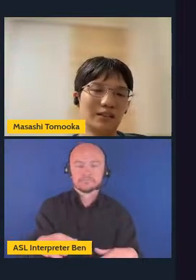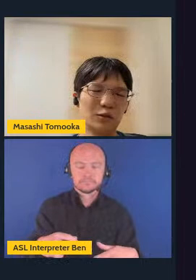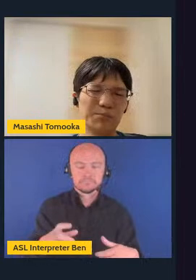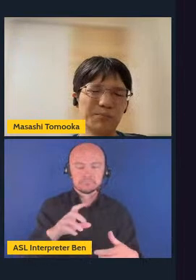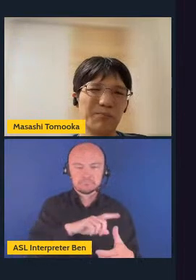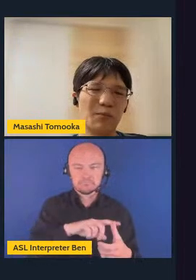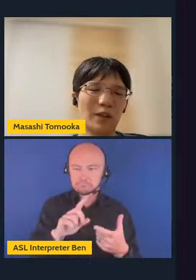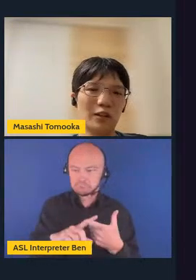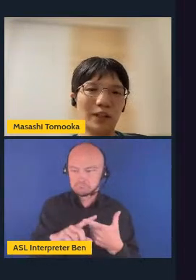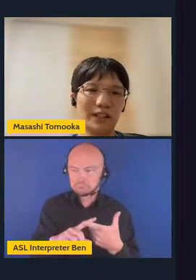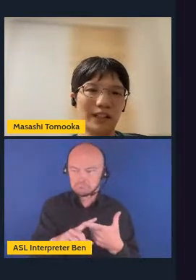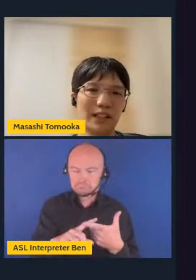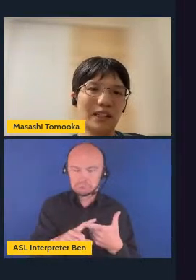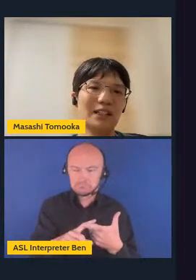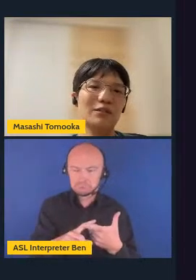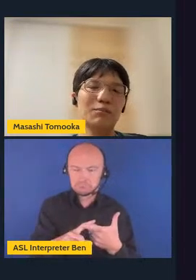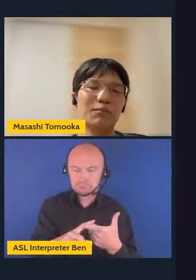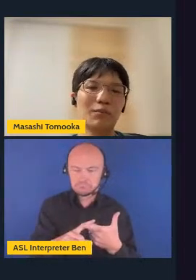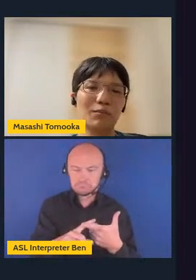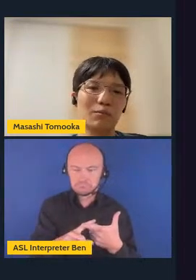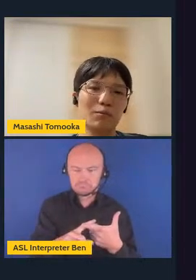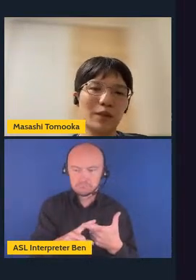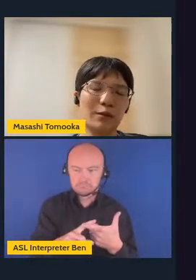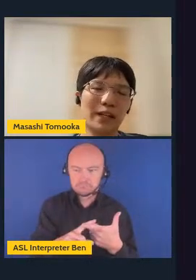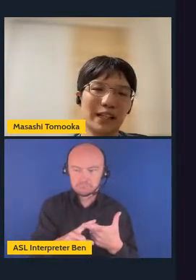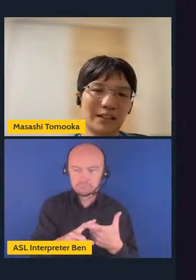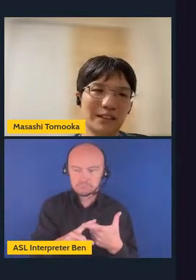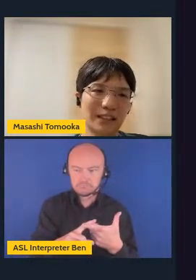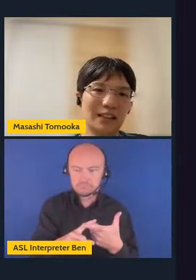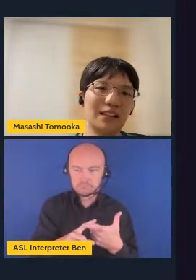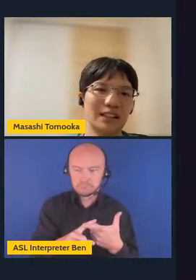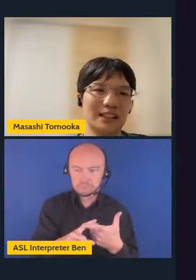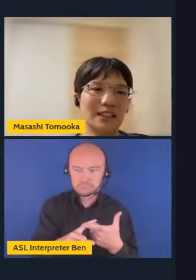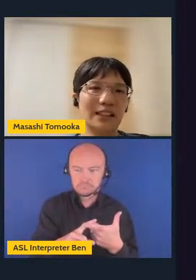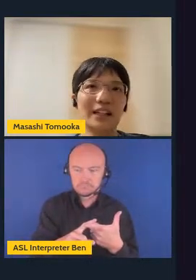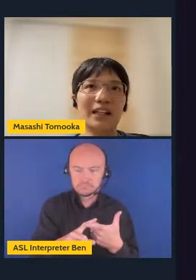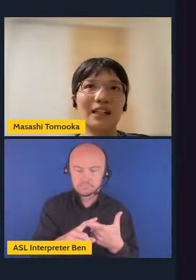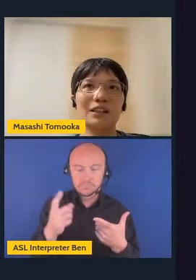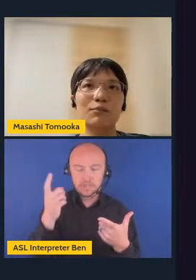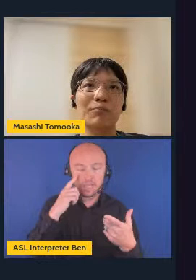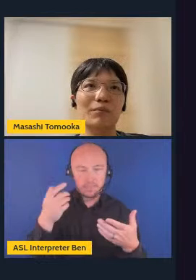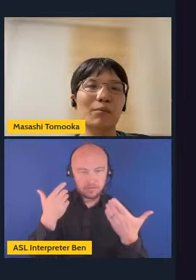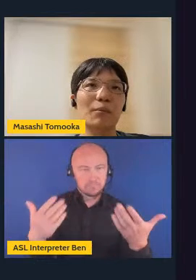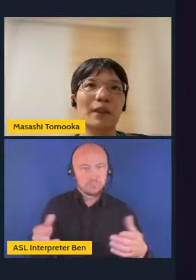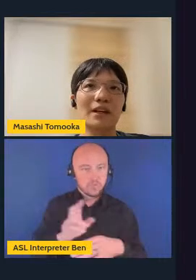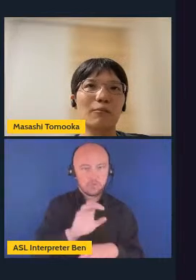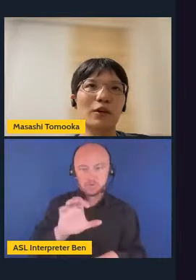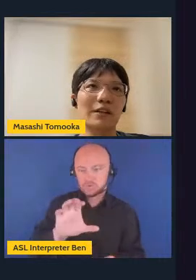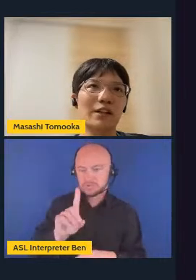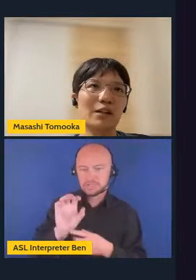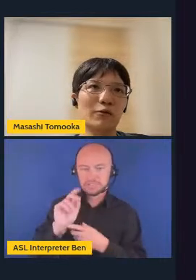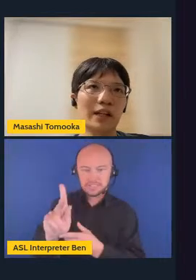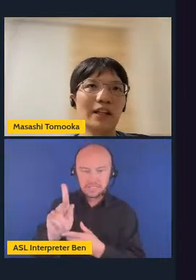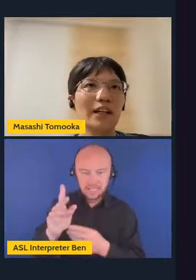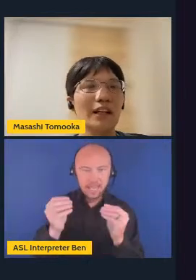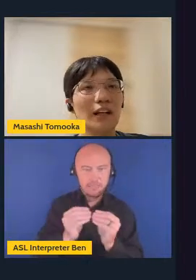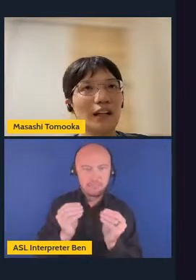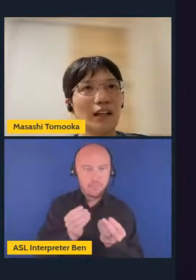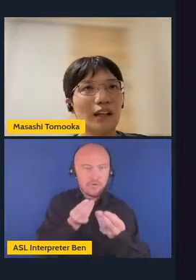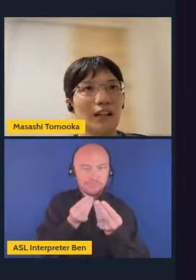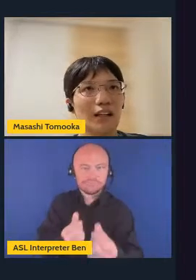and you'll be maybe better using the CDK in more effective